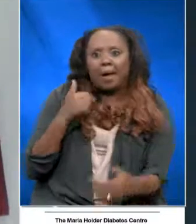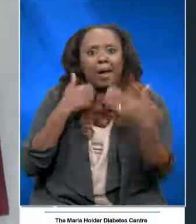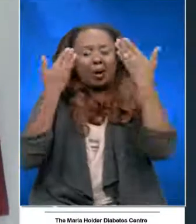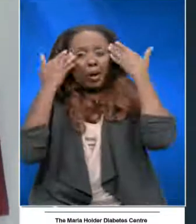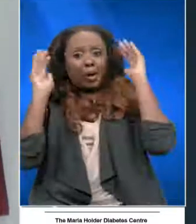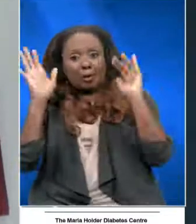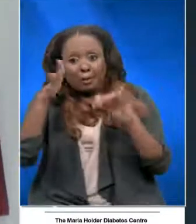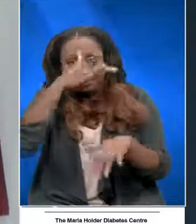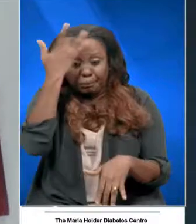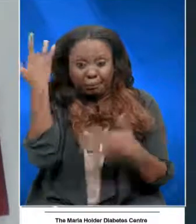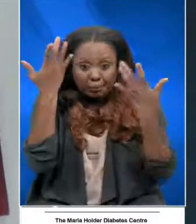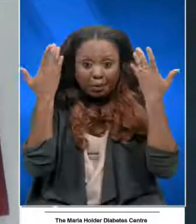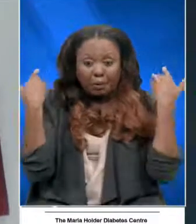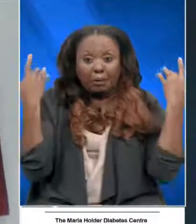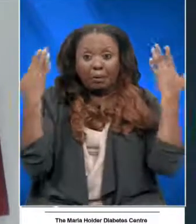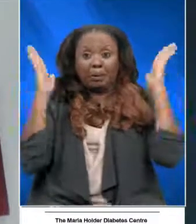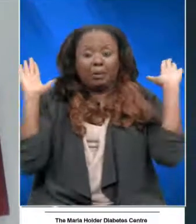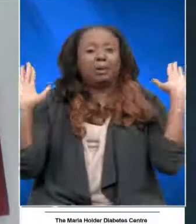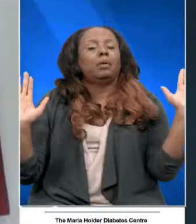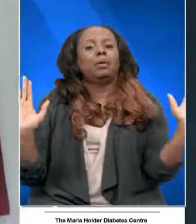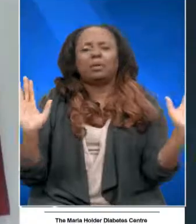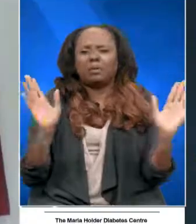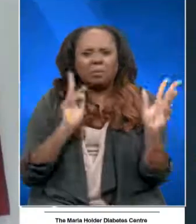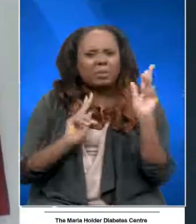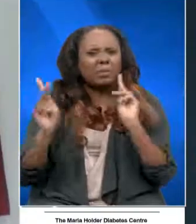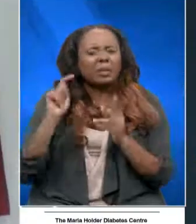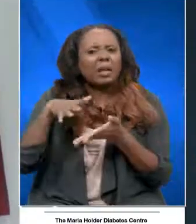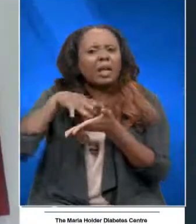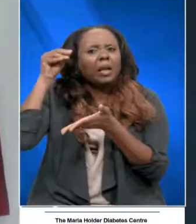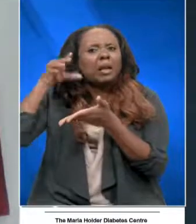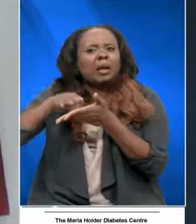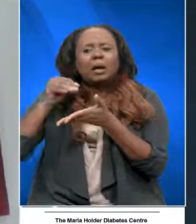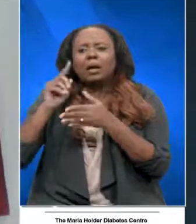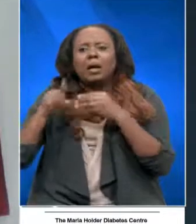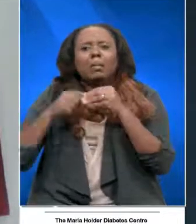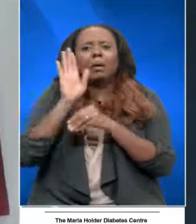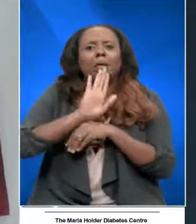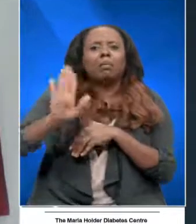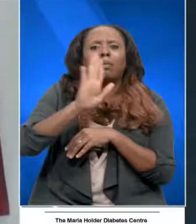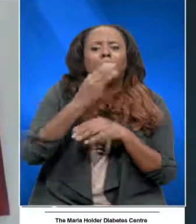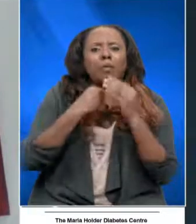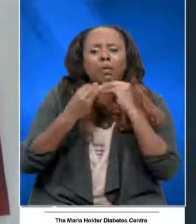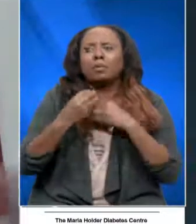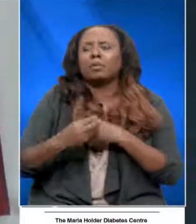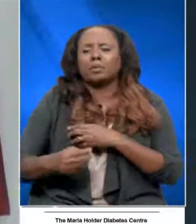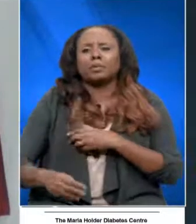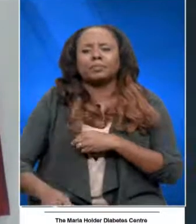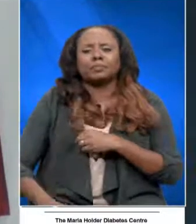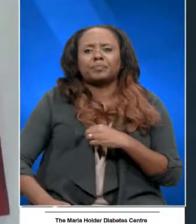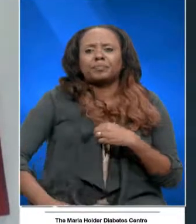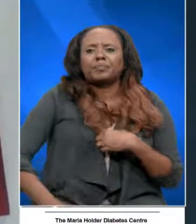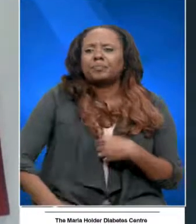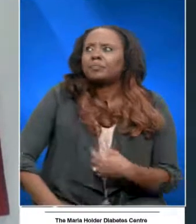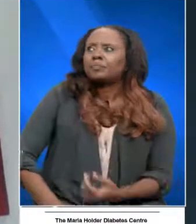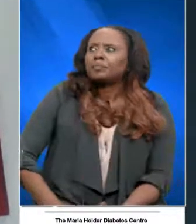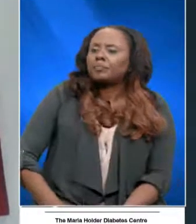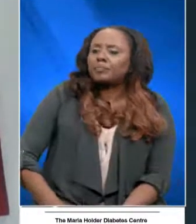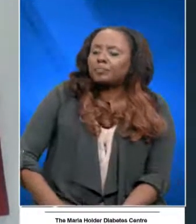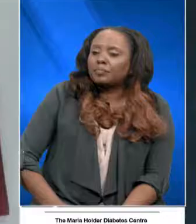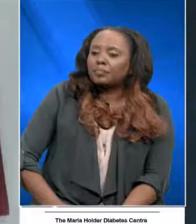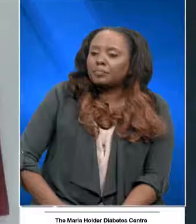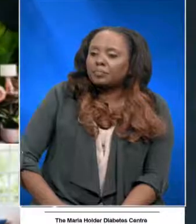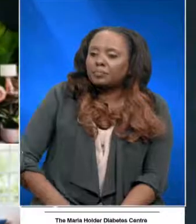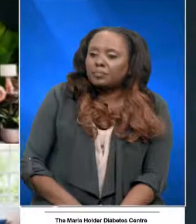to learn, have a better understanding of the food they eat and the choices they make, so that they can make informed What are some of choices. the